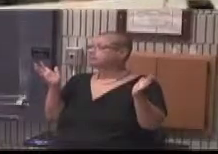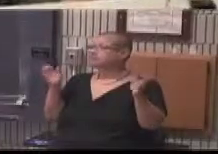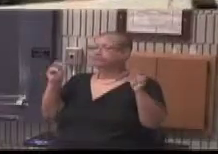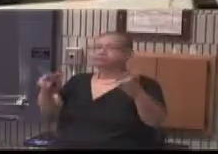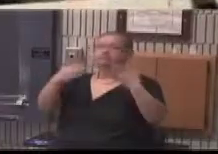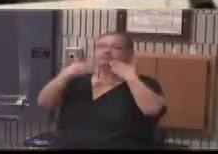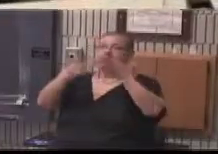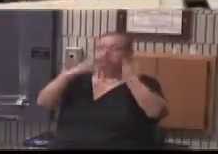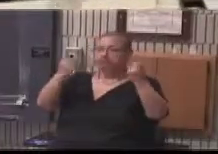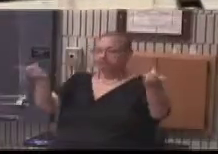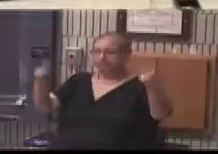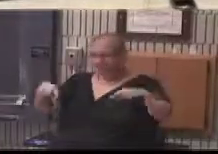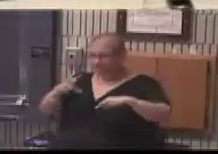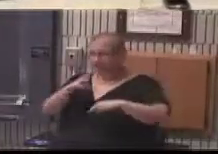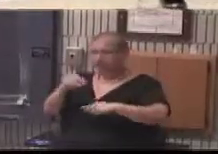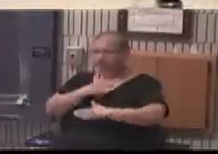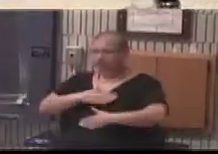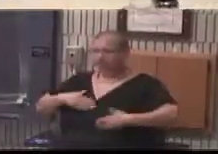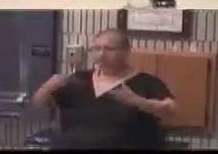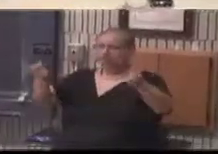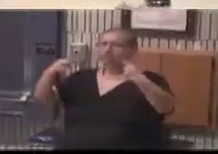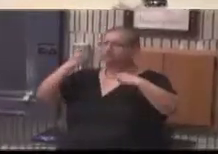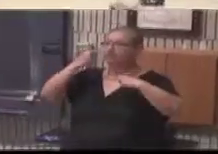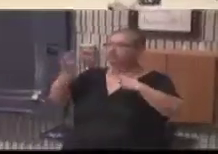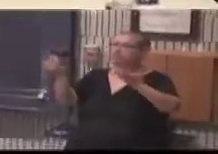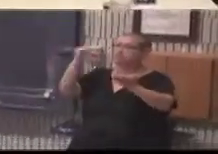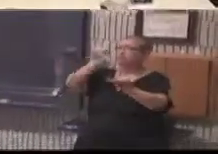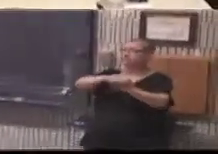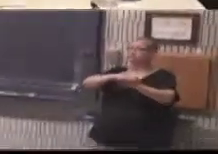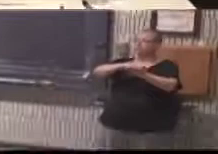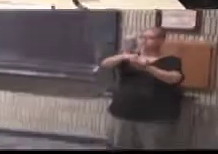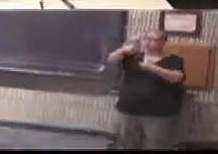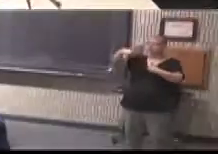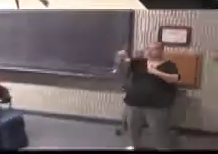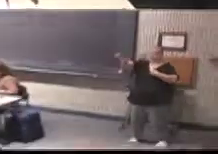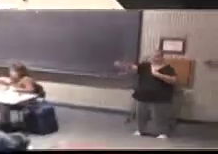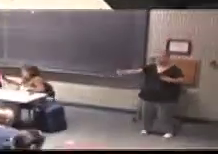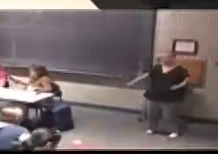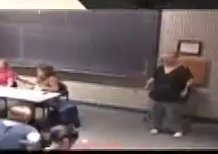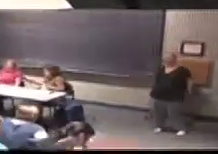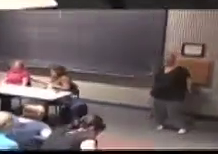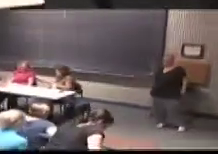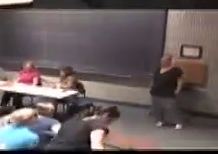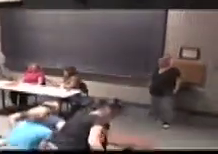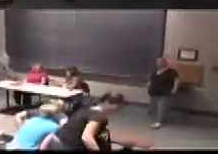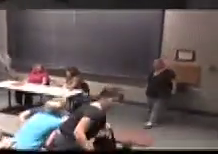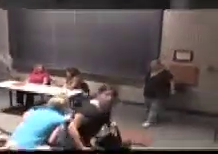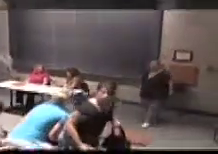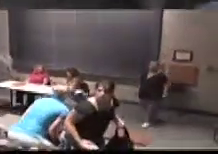All right, well, thank you for coming, and please come down and see us if you want material or more information. Thank you.